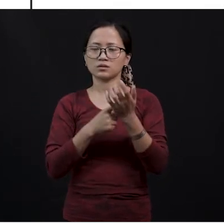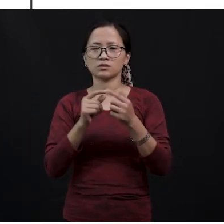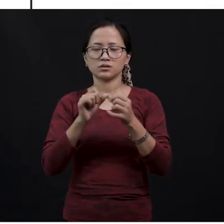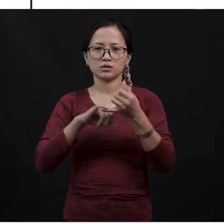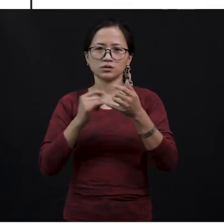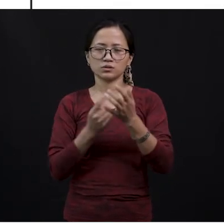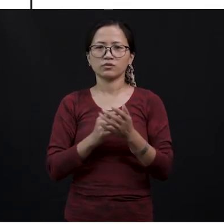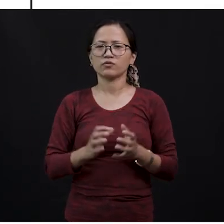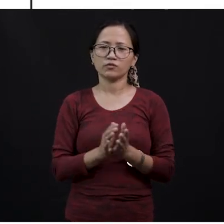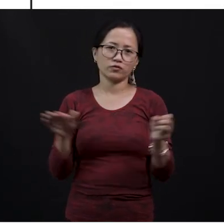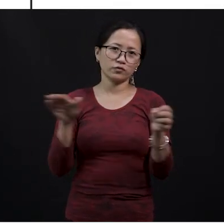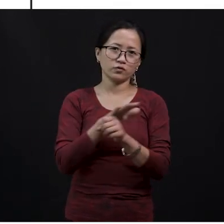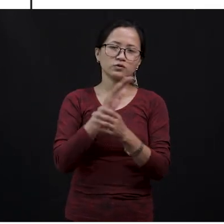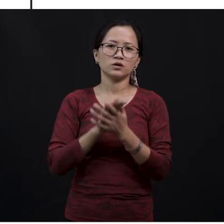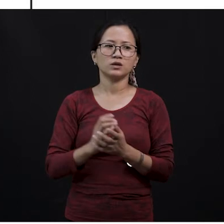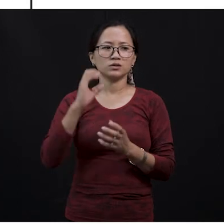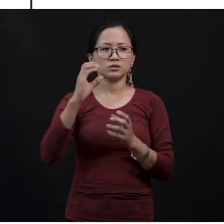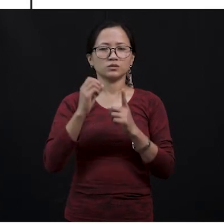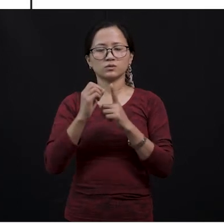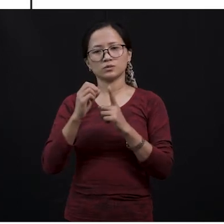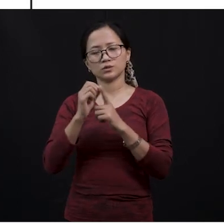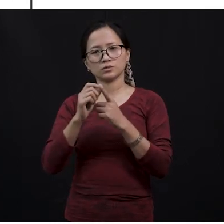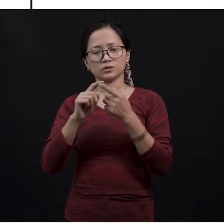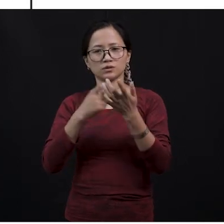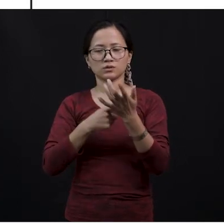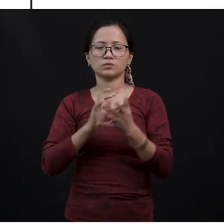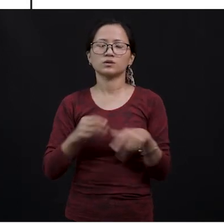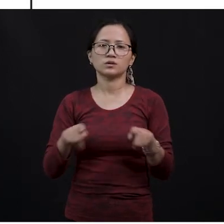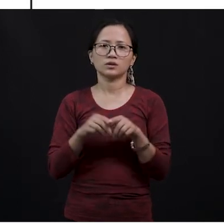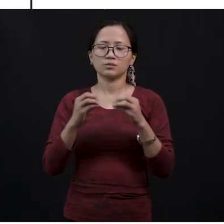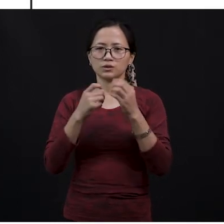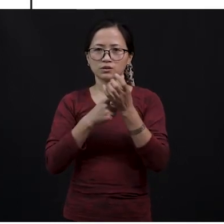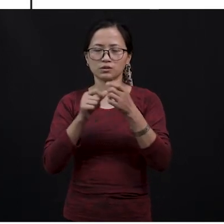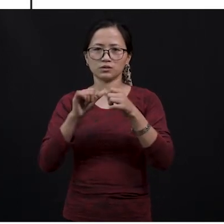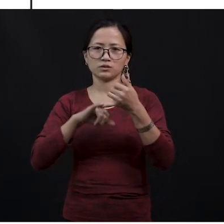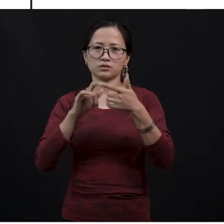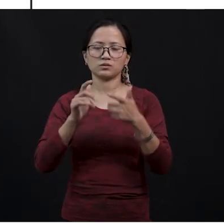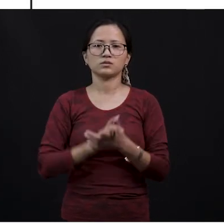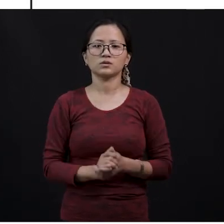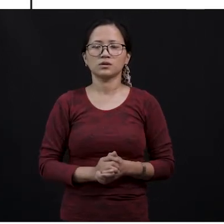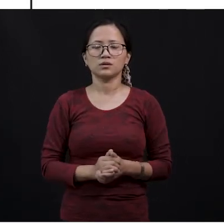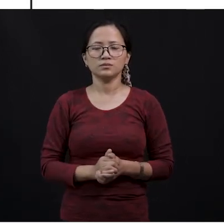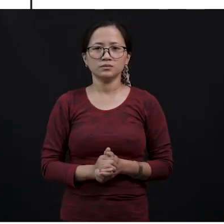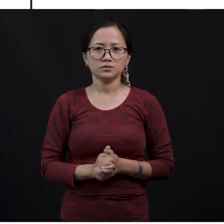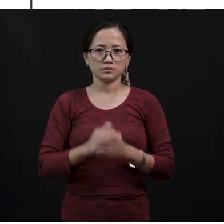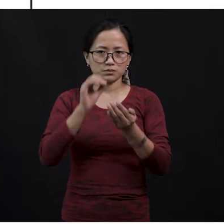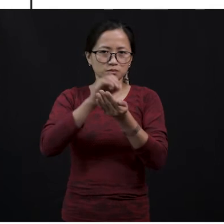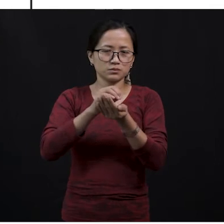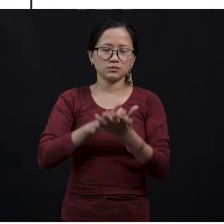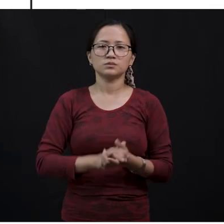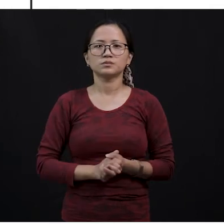full of copper and brass. Also, the commoners started minting